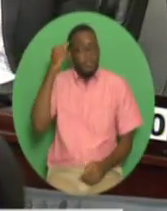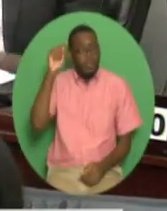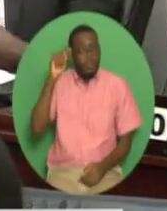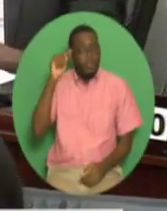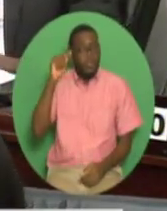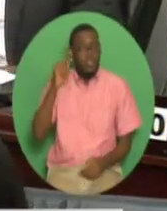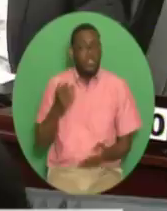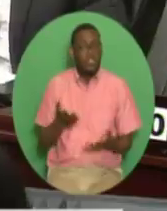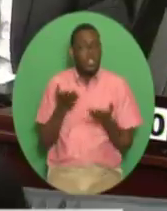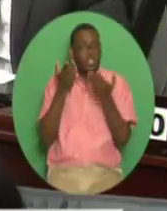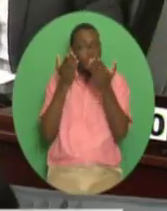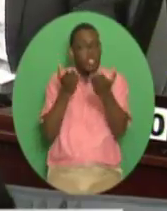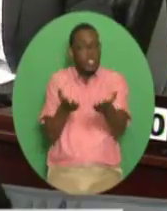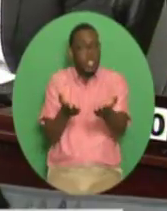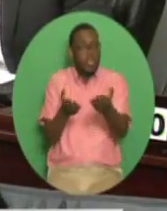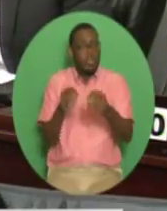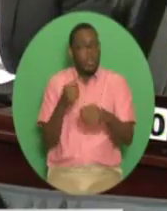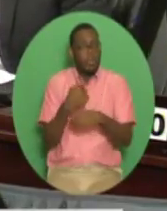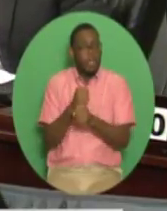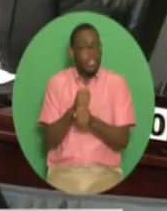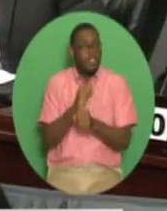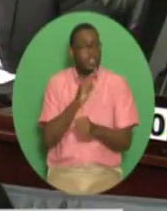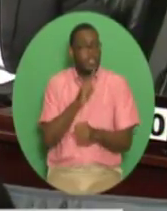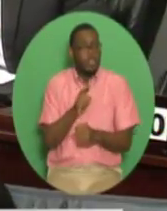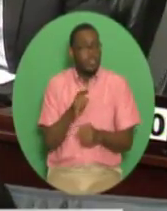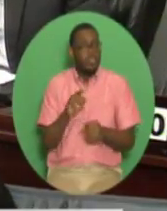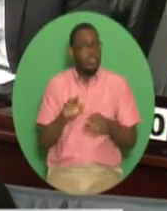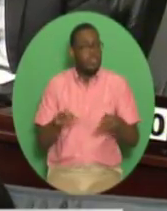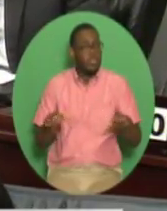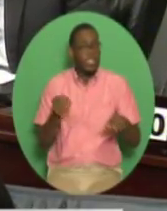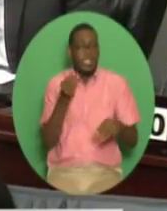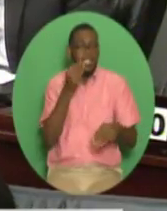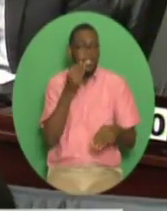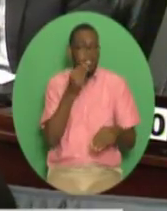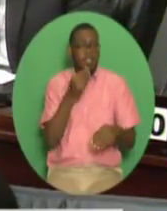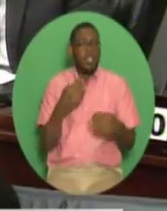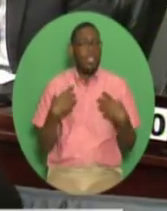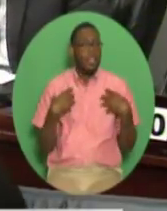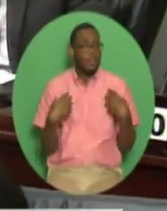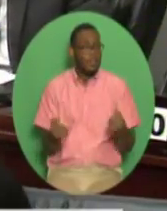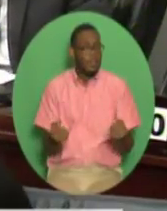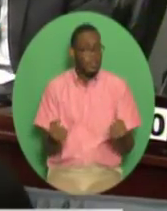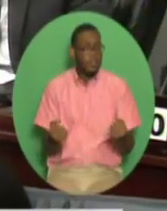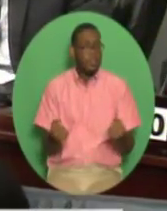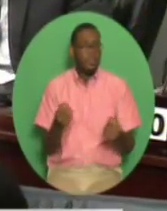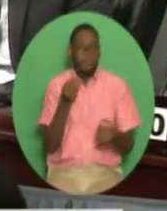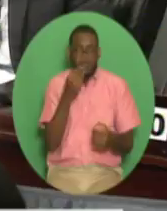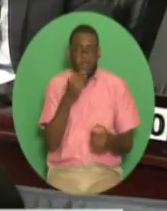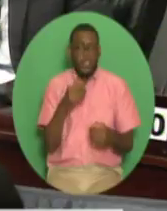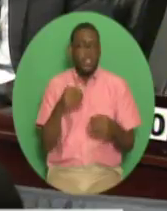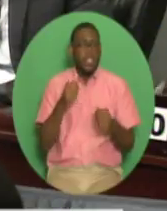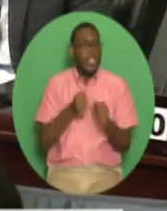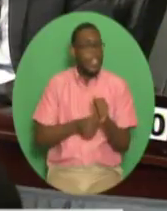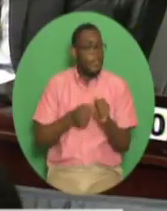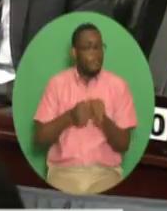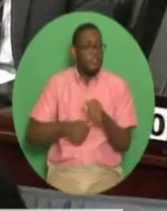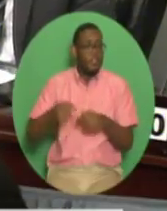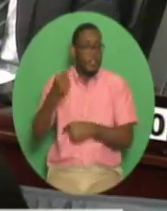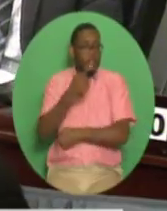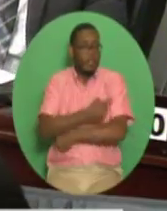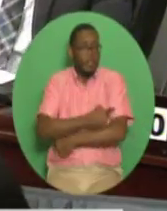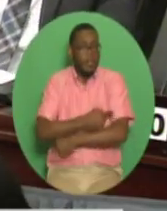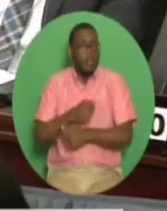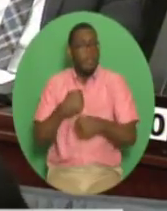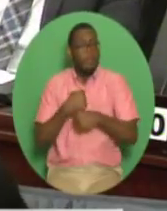Yes. in ensuring that our students are served healthy meals. Cut sugar. And by ensuring that